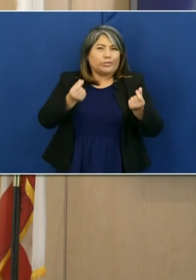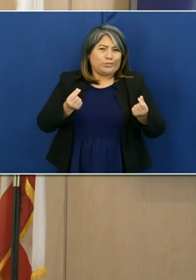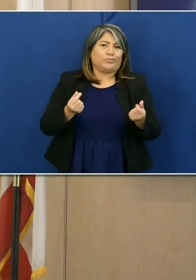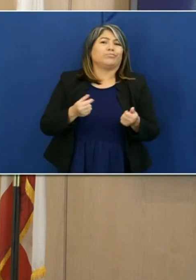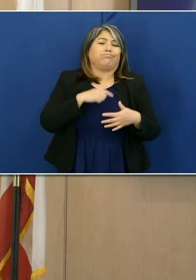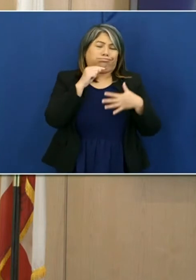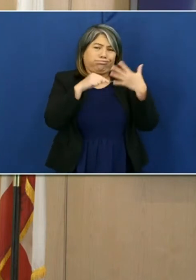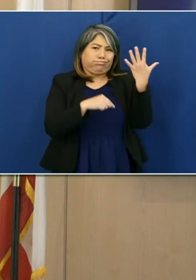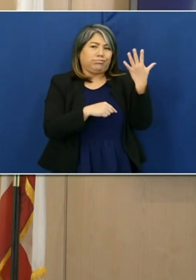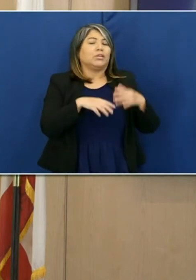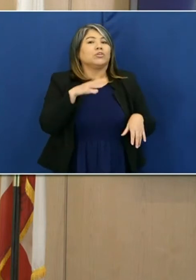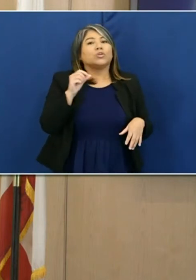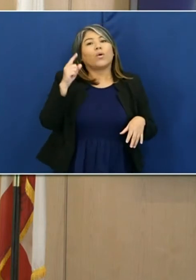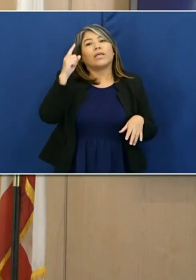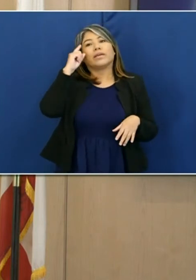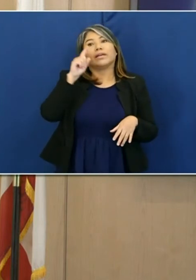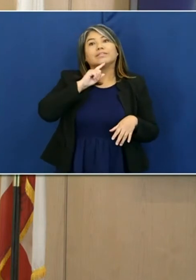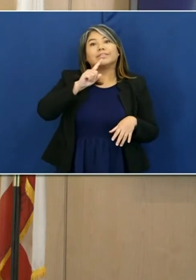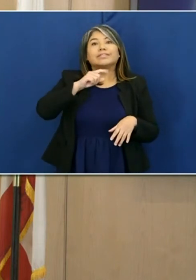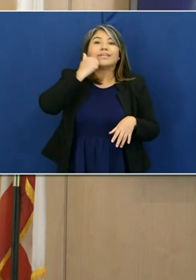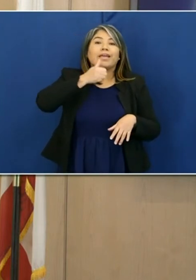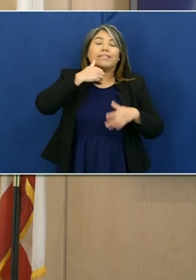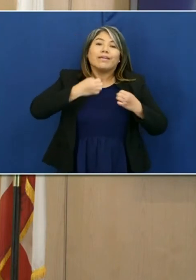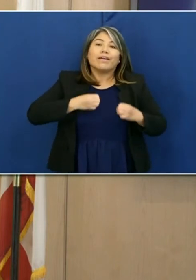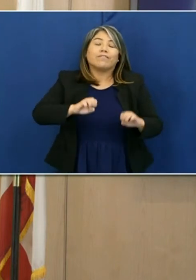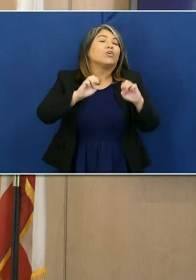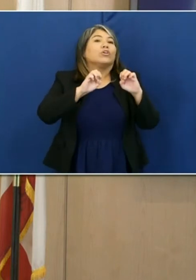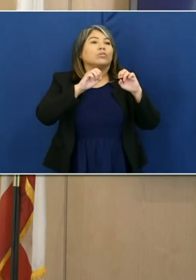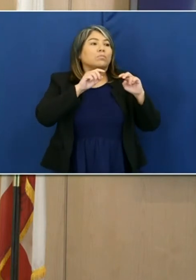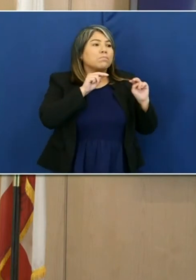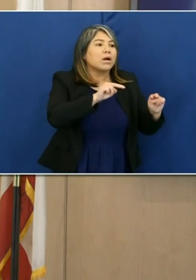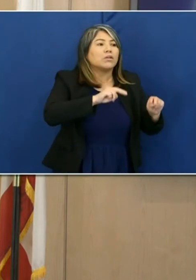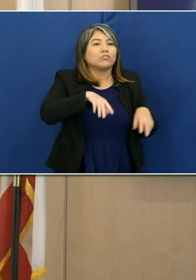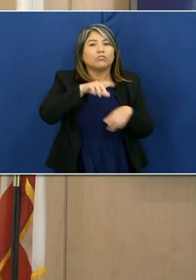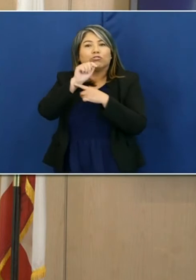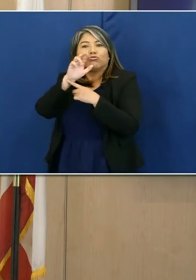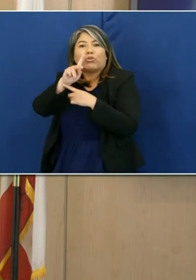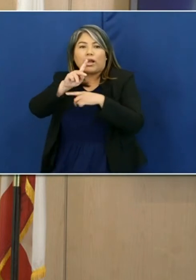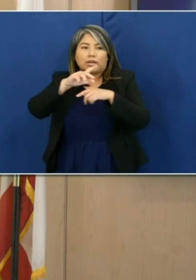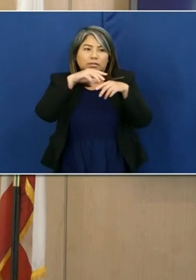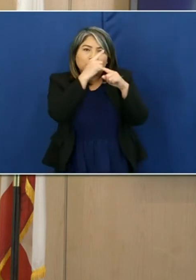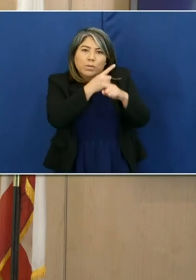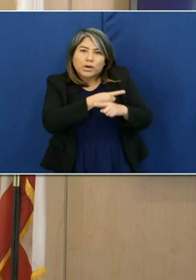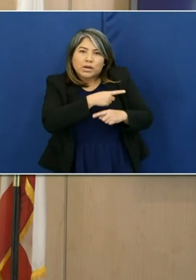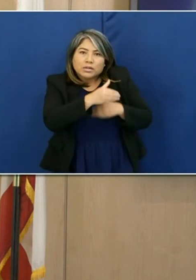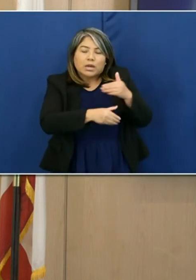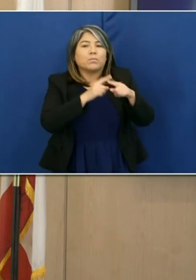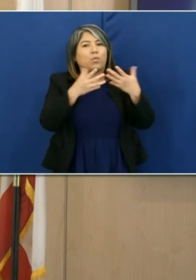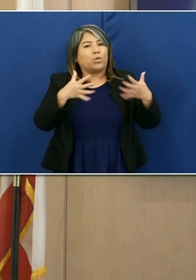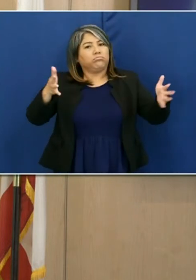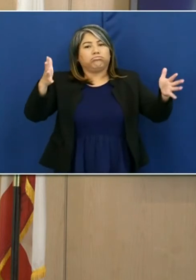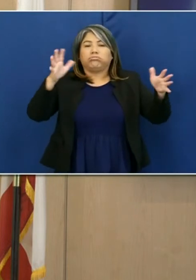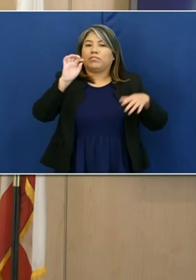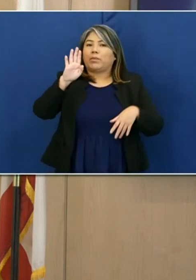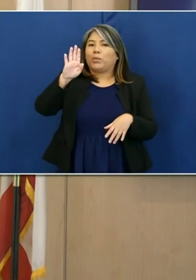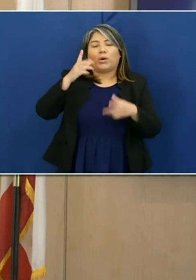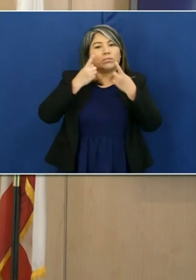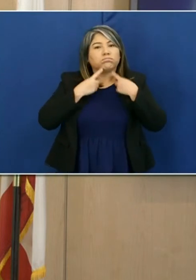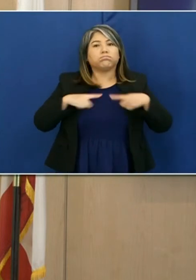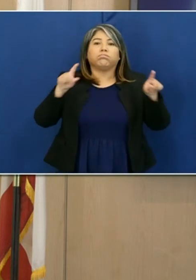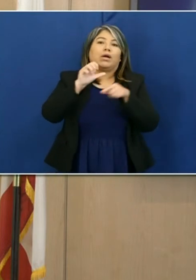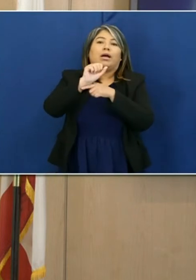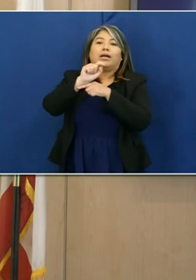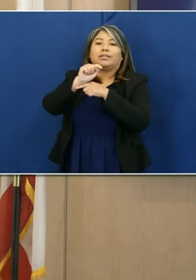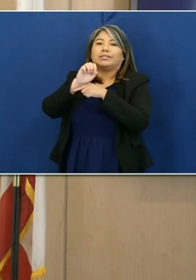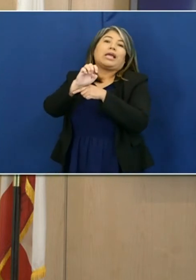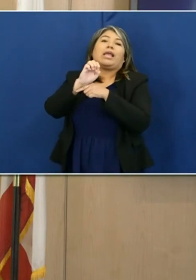it is a daily effort to monitor and track and take appropriate steps. But we did declare a state of emergency in February,